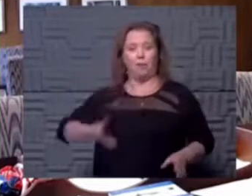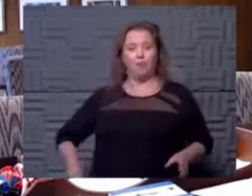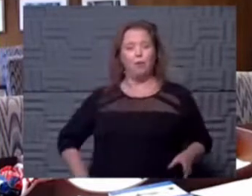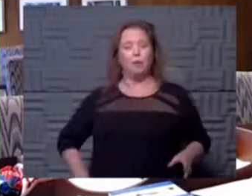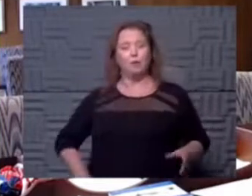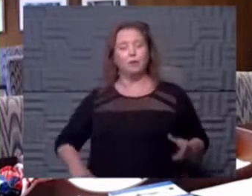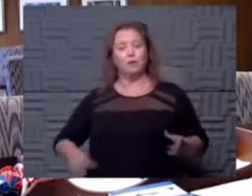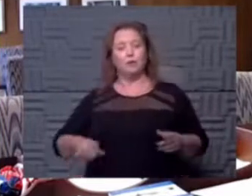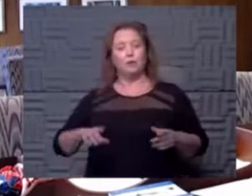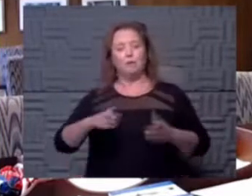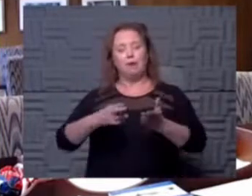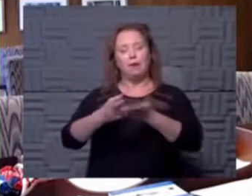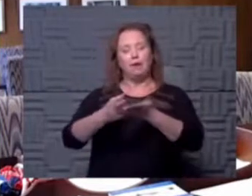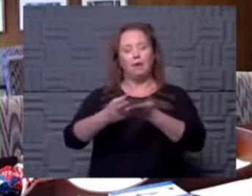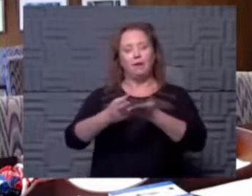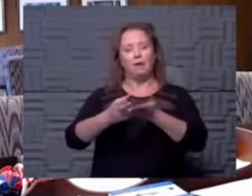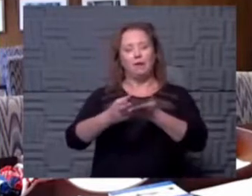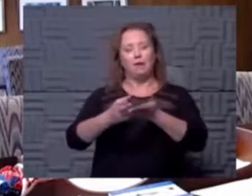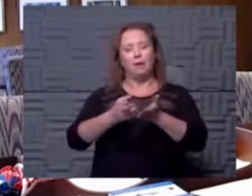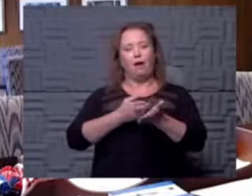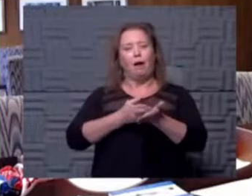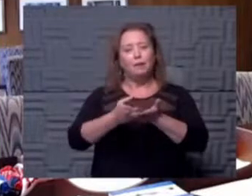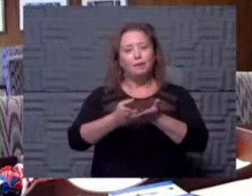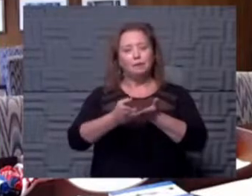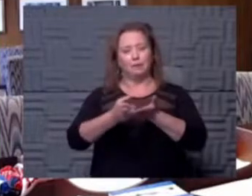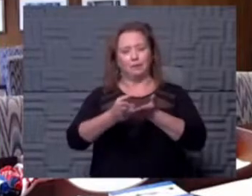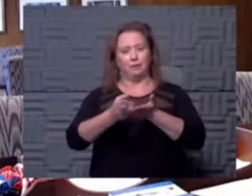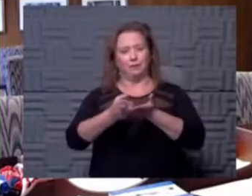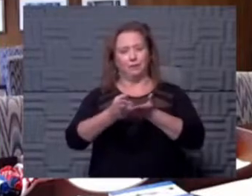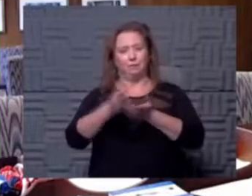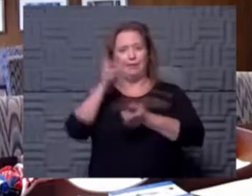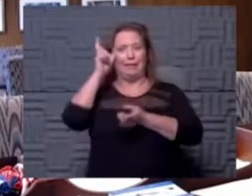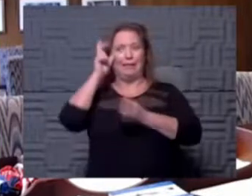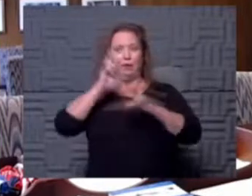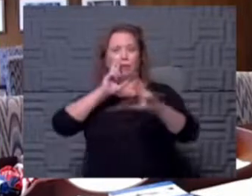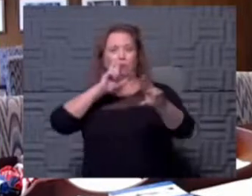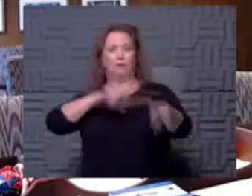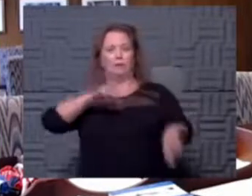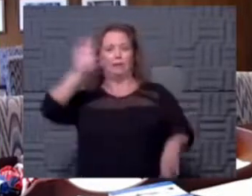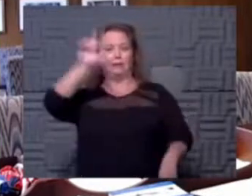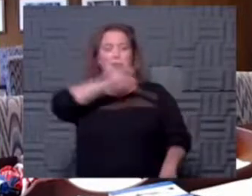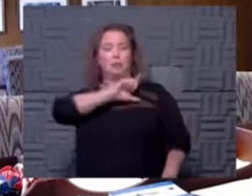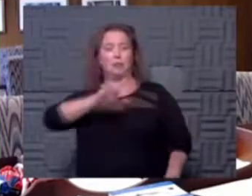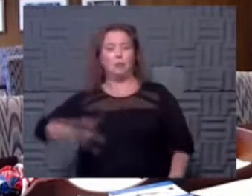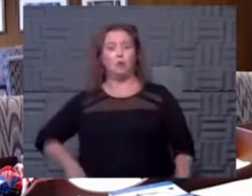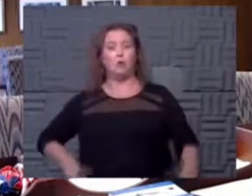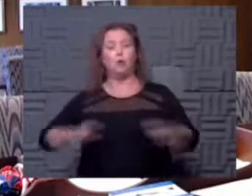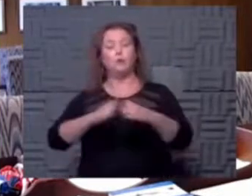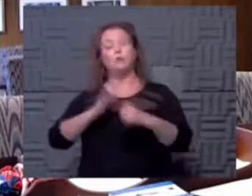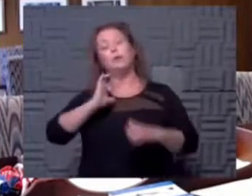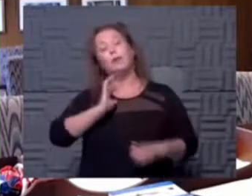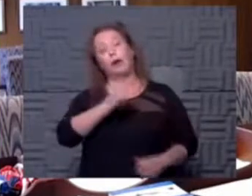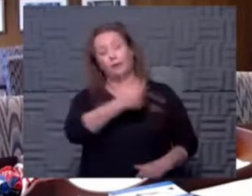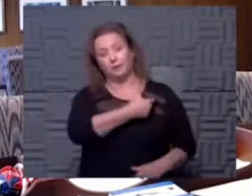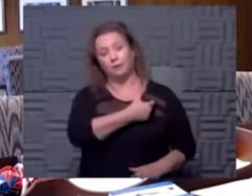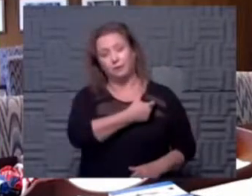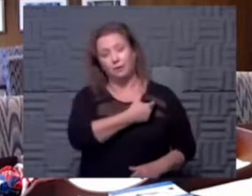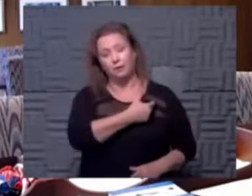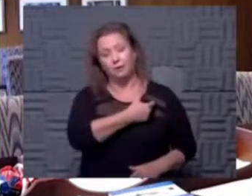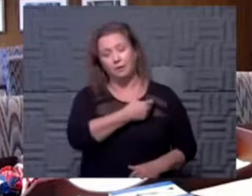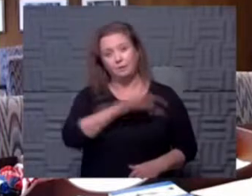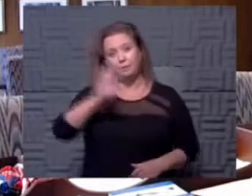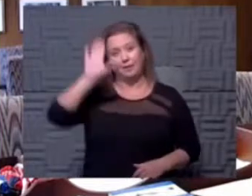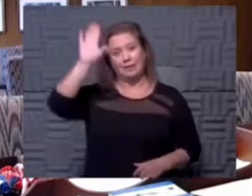be honest, but also hear the response to that. The Lord is with us and